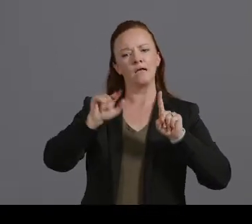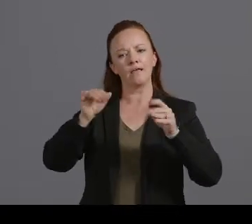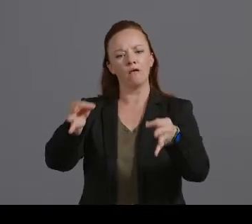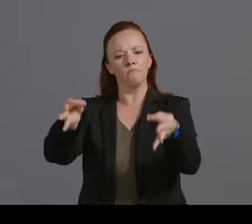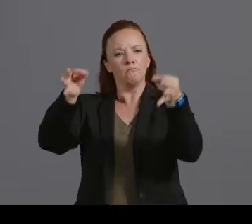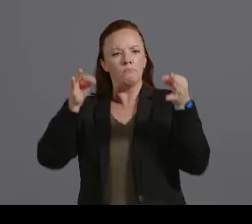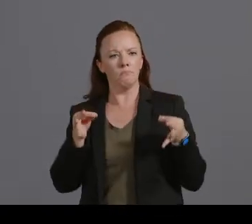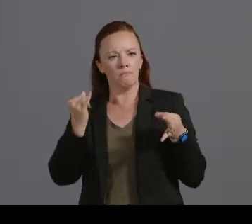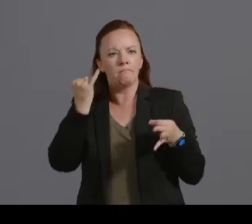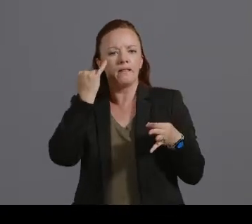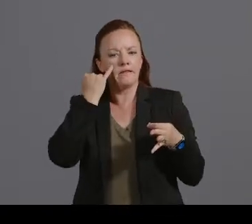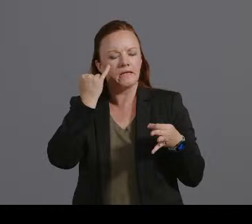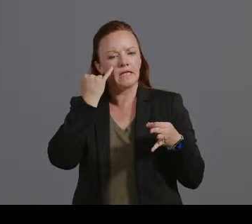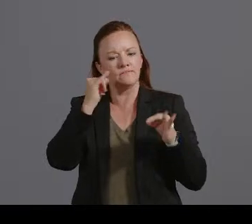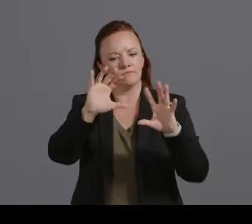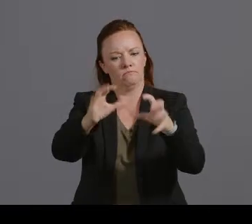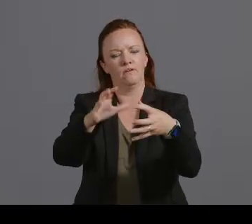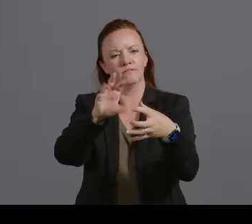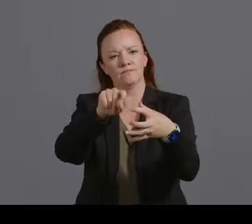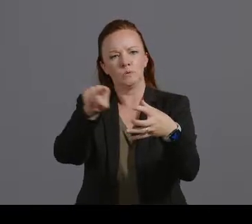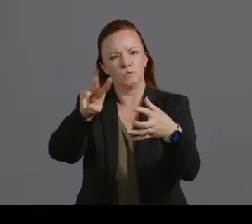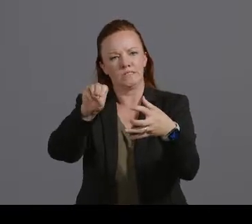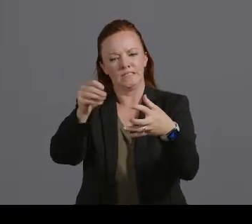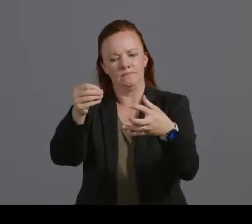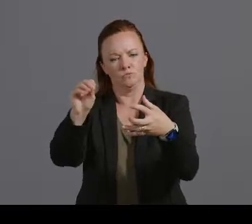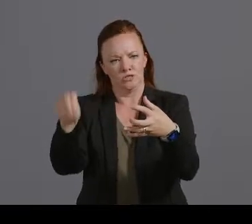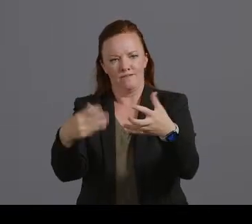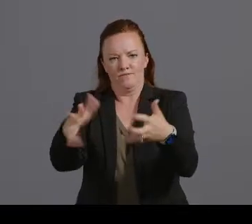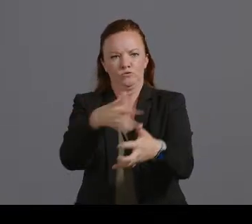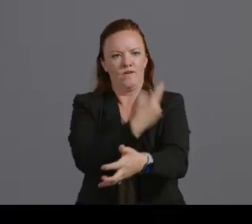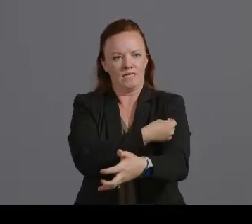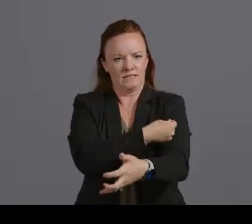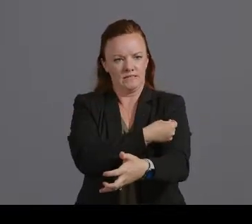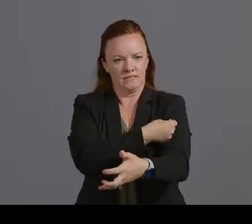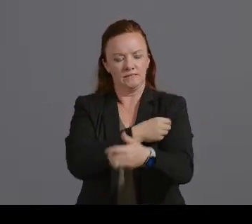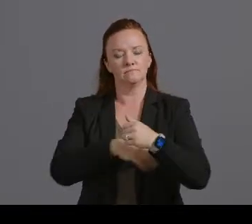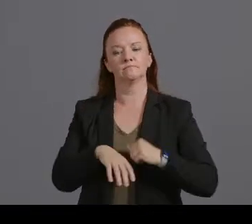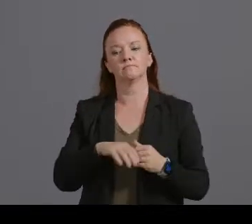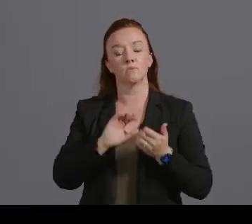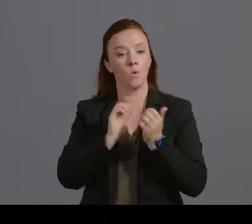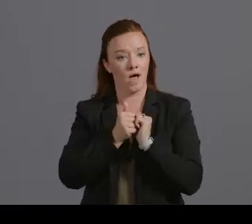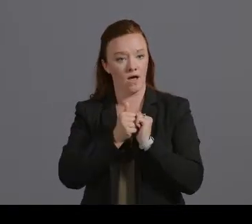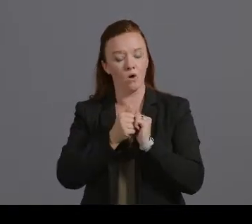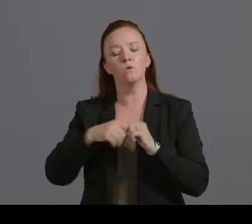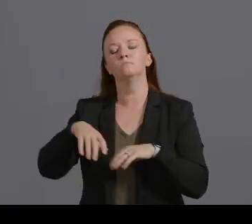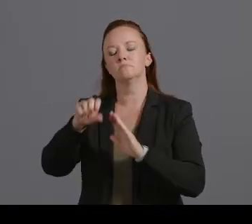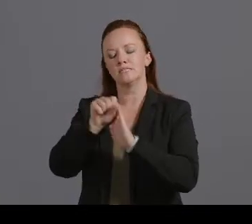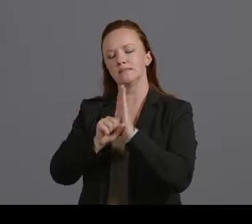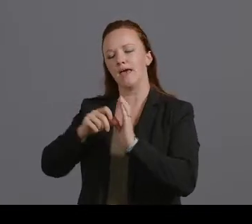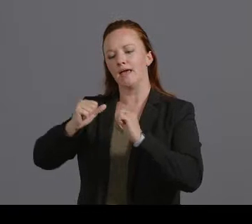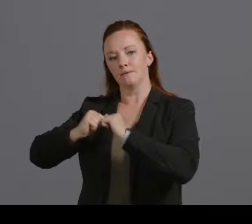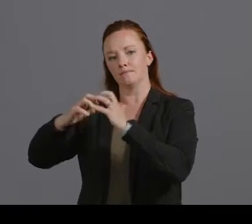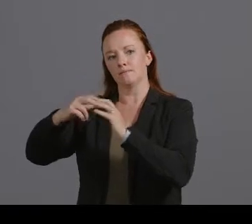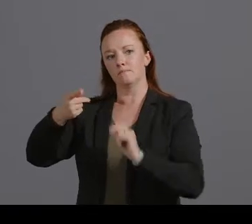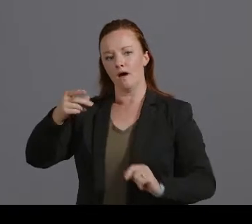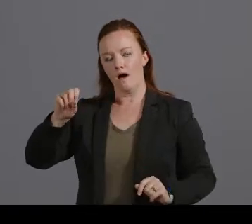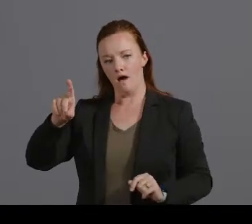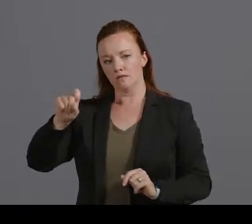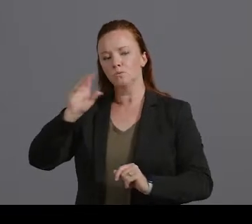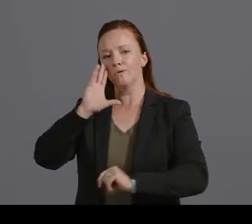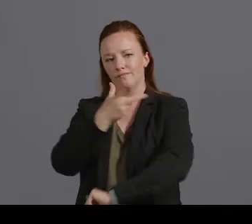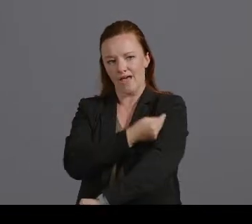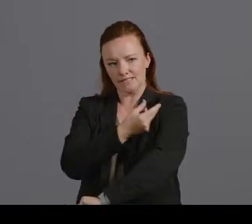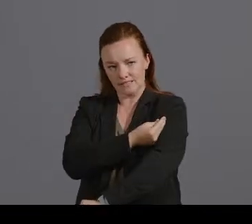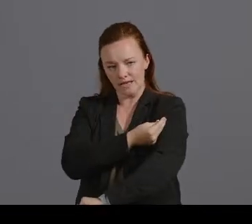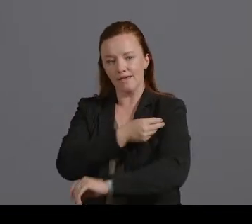age group applies to state pods, the pharmacies and the FQHCs that are participating in the CDC Federal Pharmacy Partnership Program